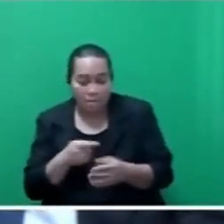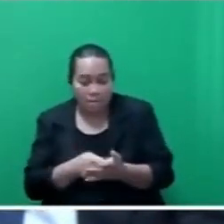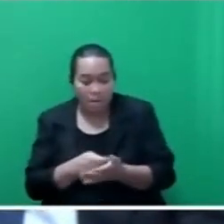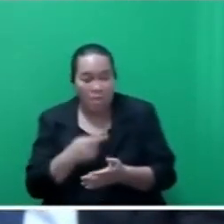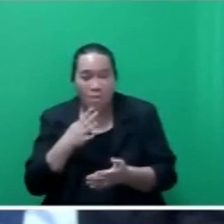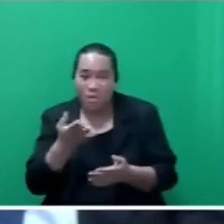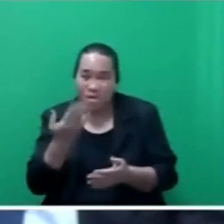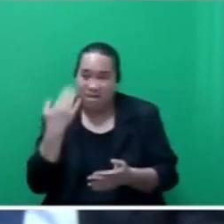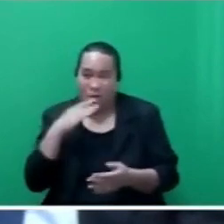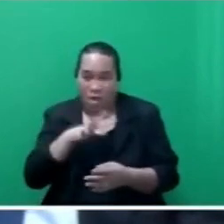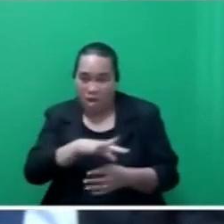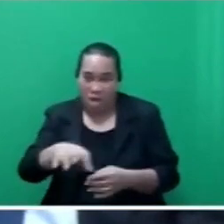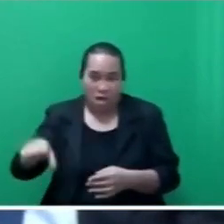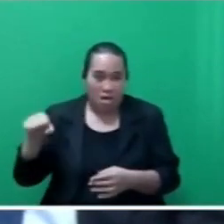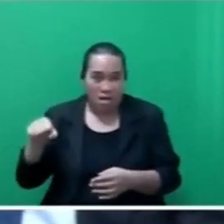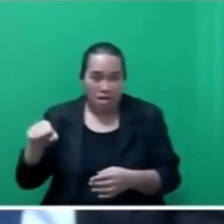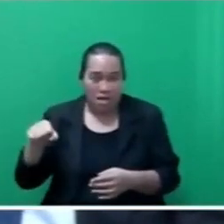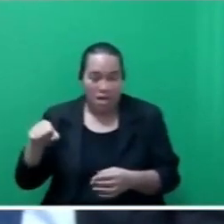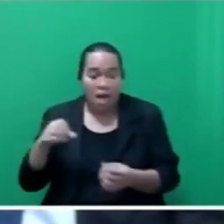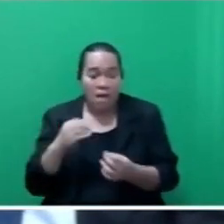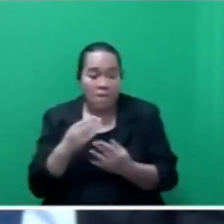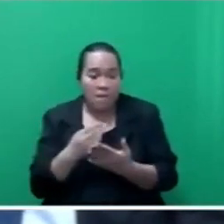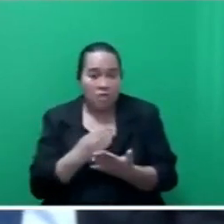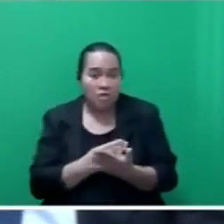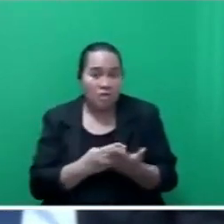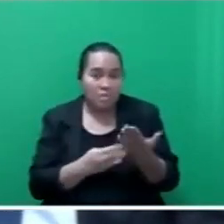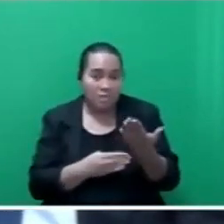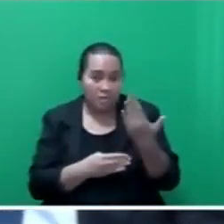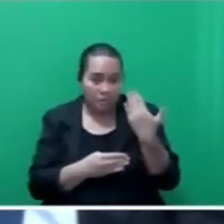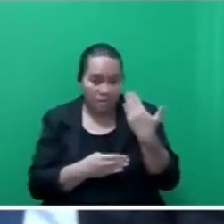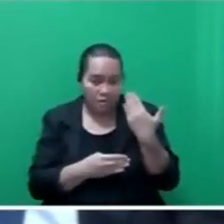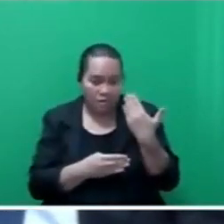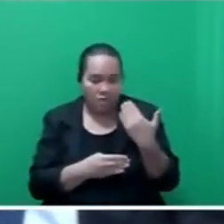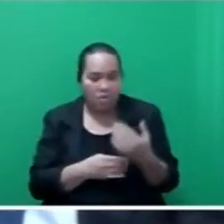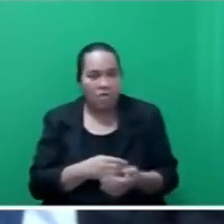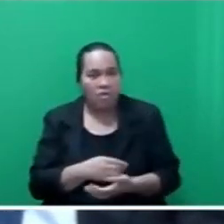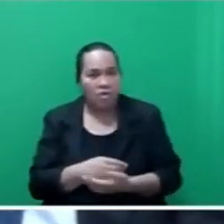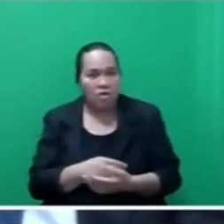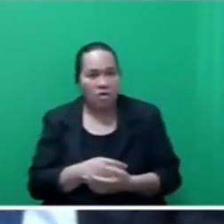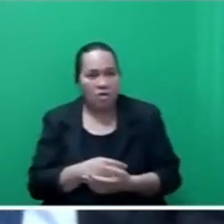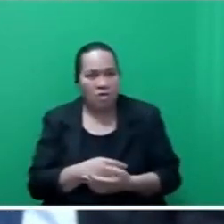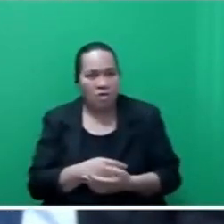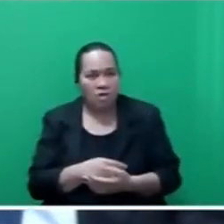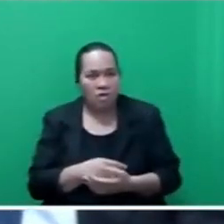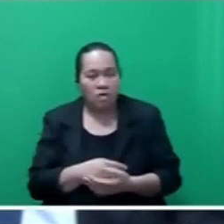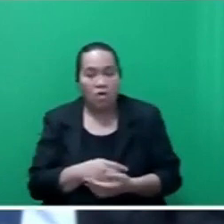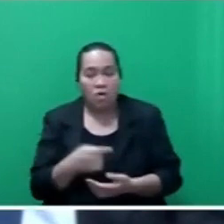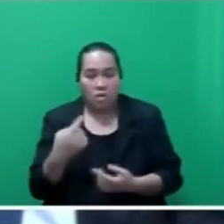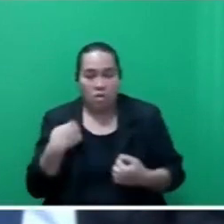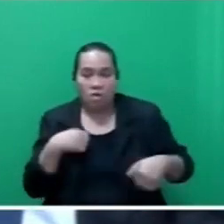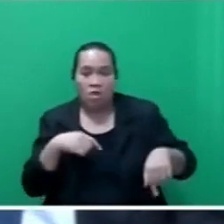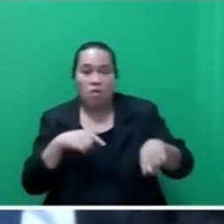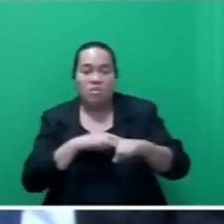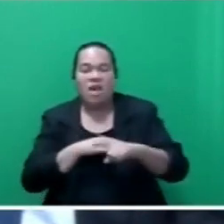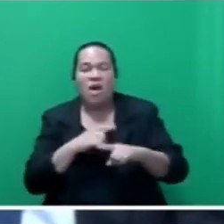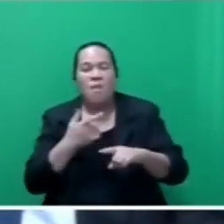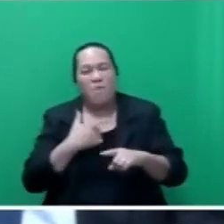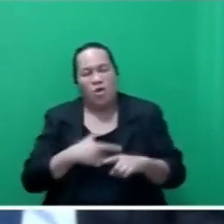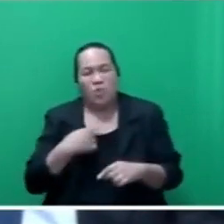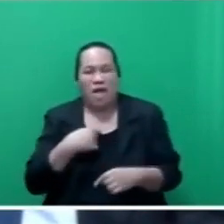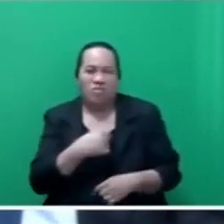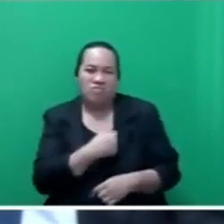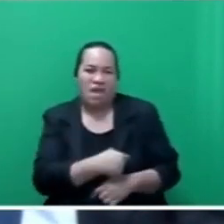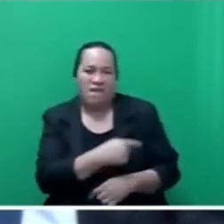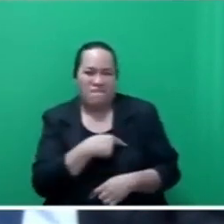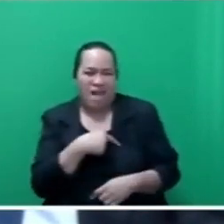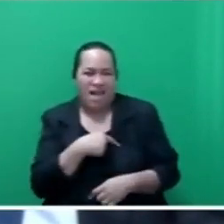withheld in that budget speech, that all of us were indeed sacrificing, including us in